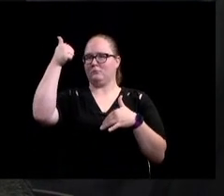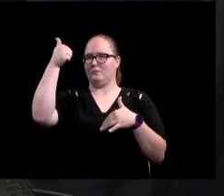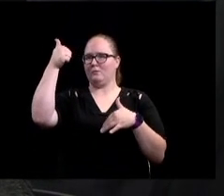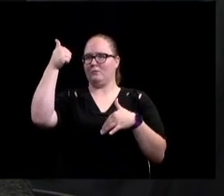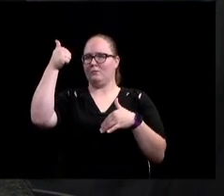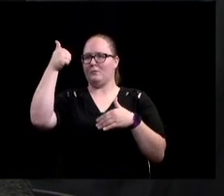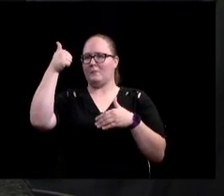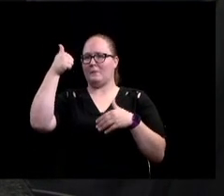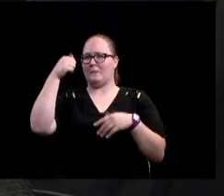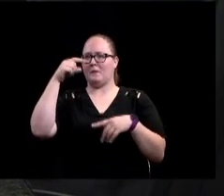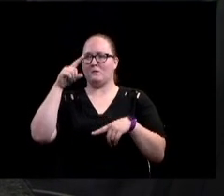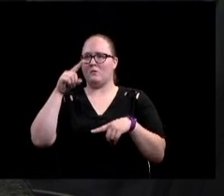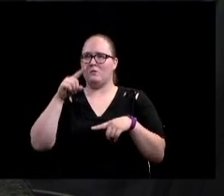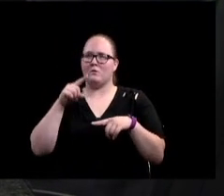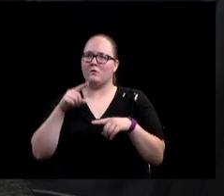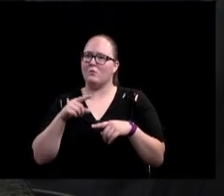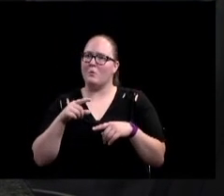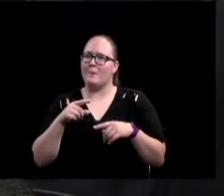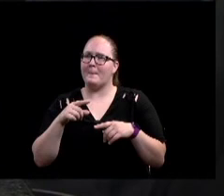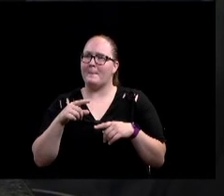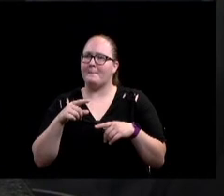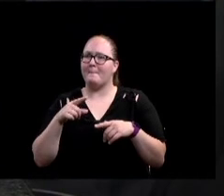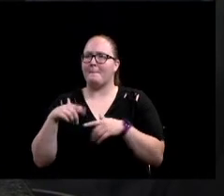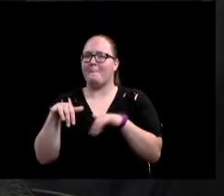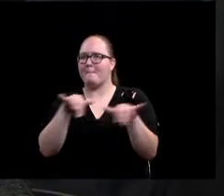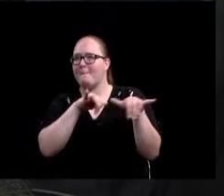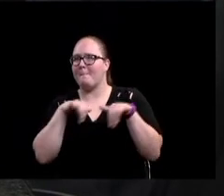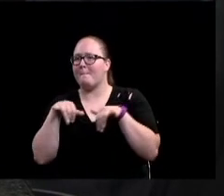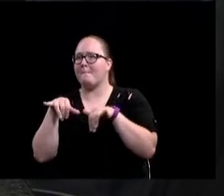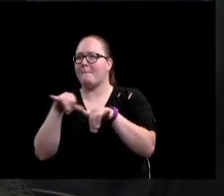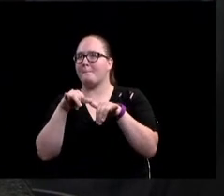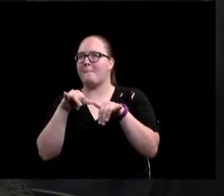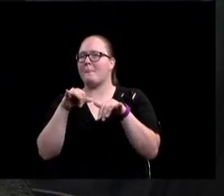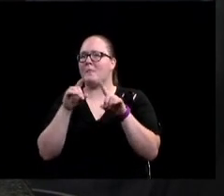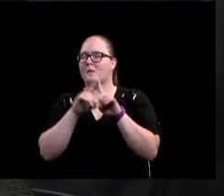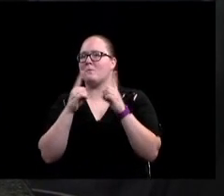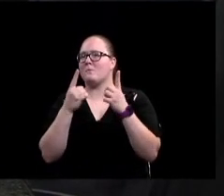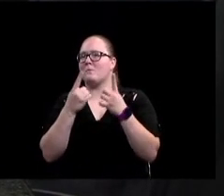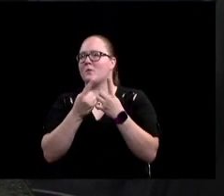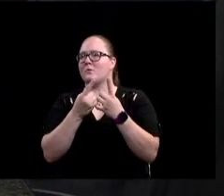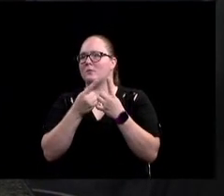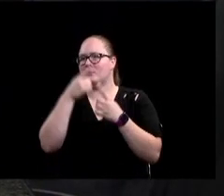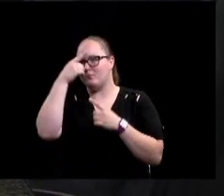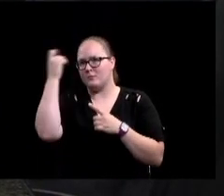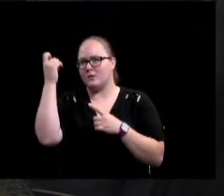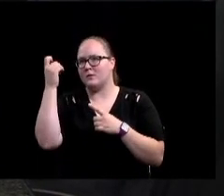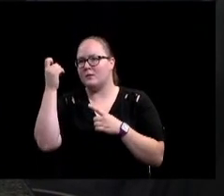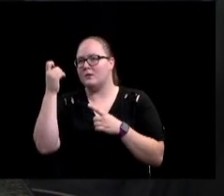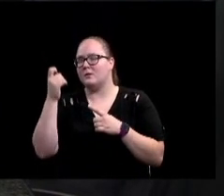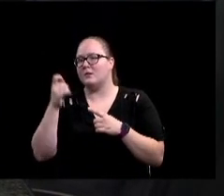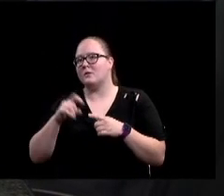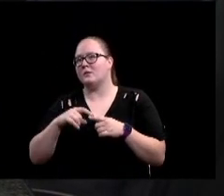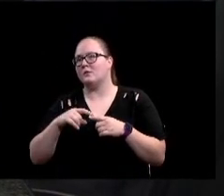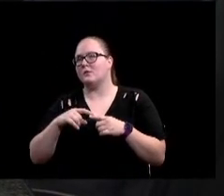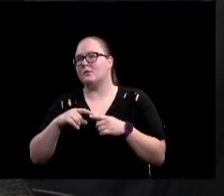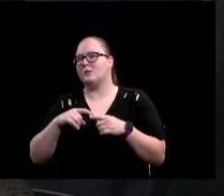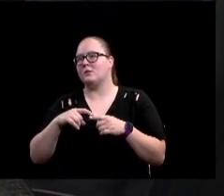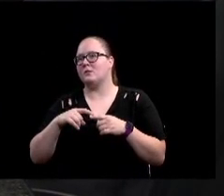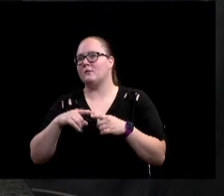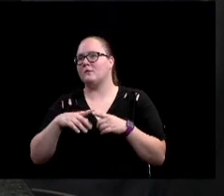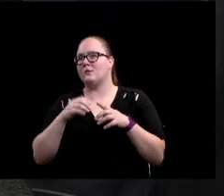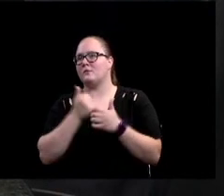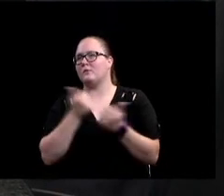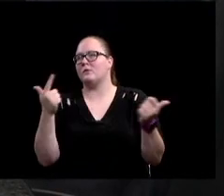even within the department because of the box that you get pushed into from civil service. So there are